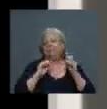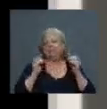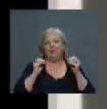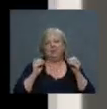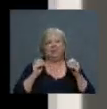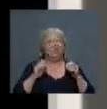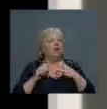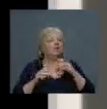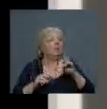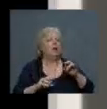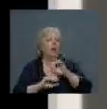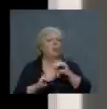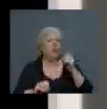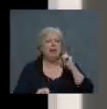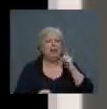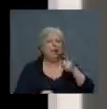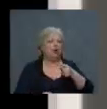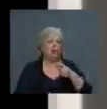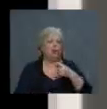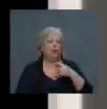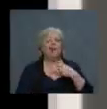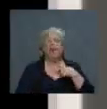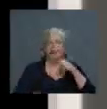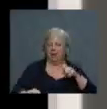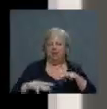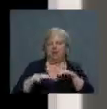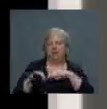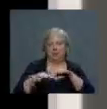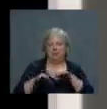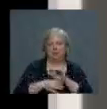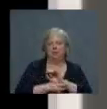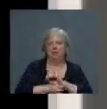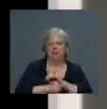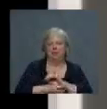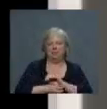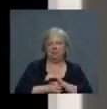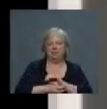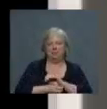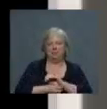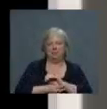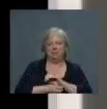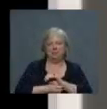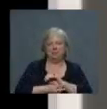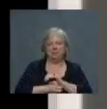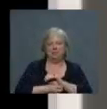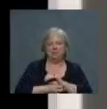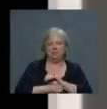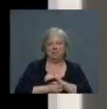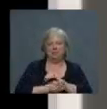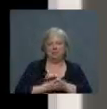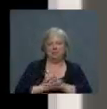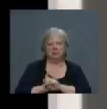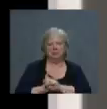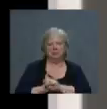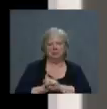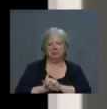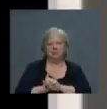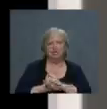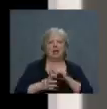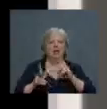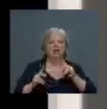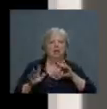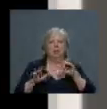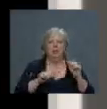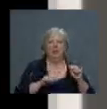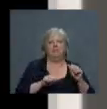Nobody can hear you down there. So I can explain. I can explain. We did. They were. They did leave on December 1st.